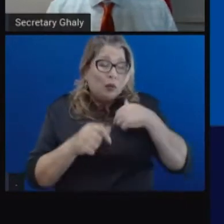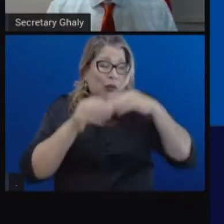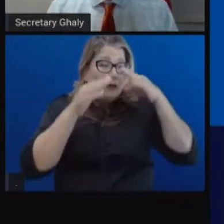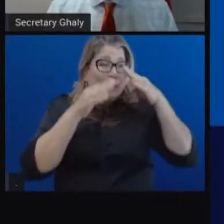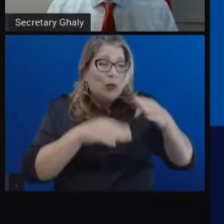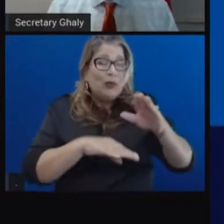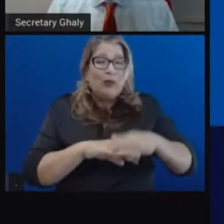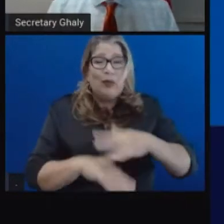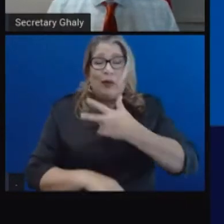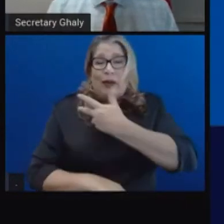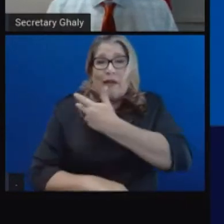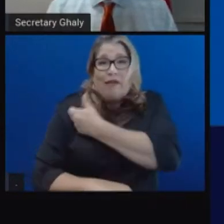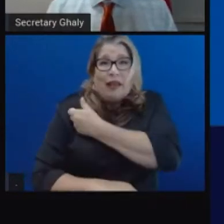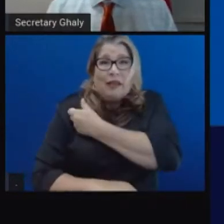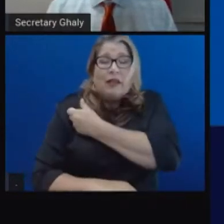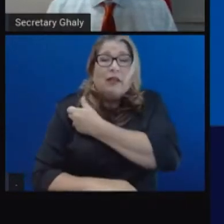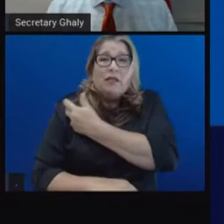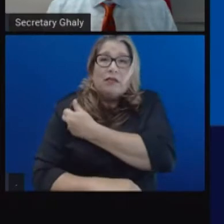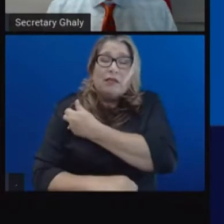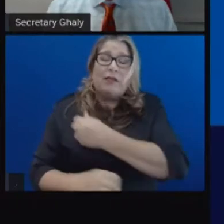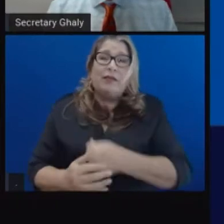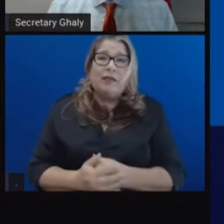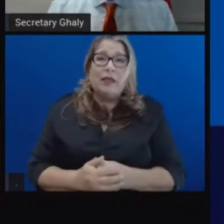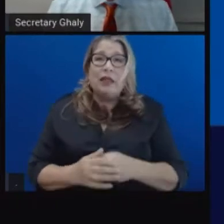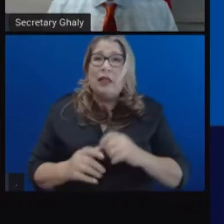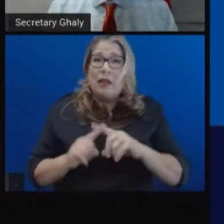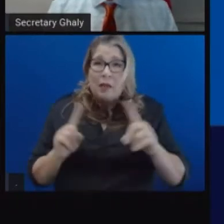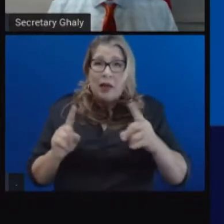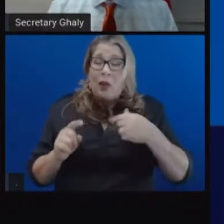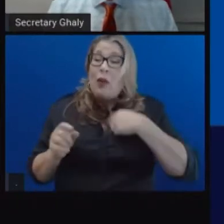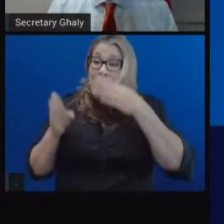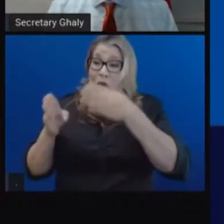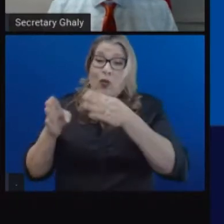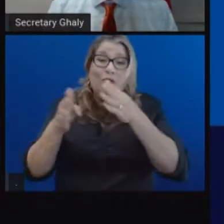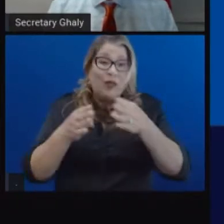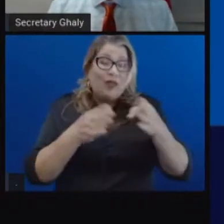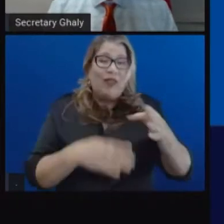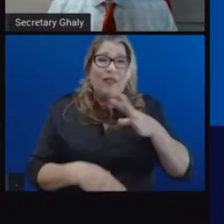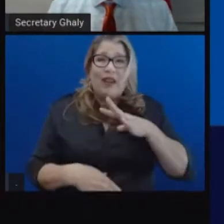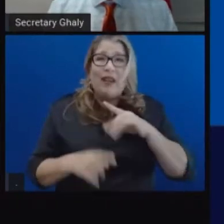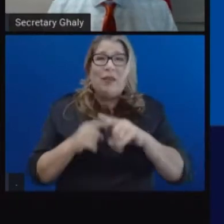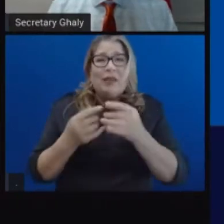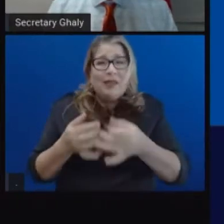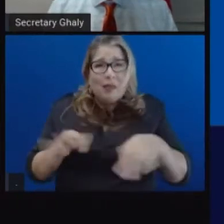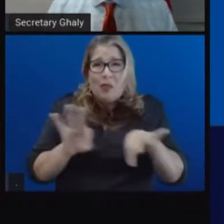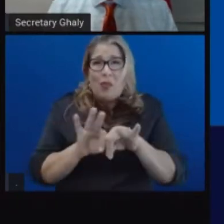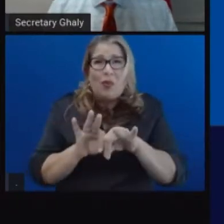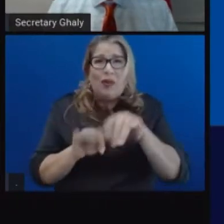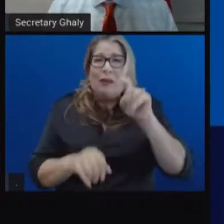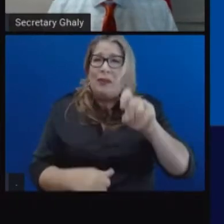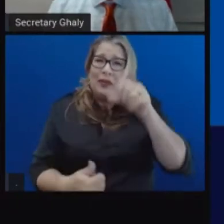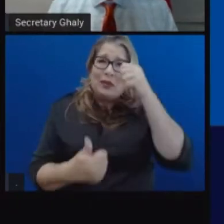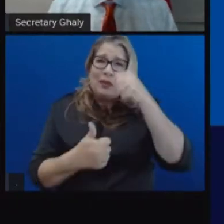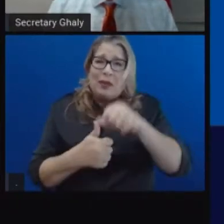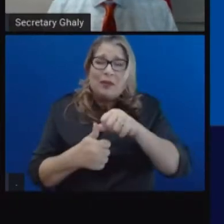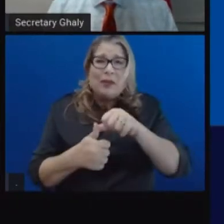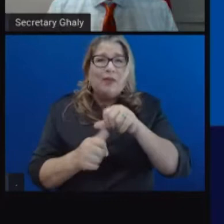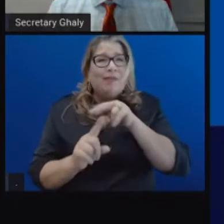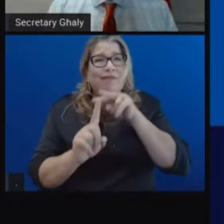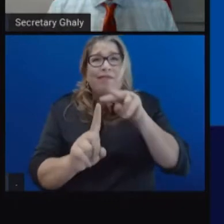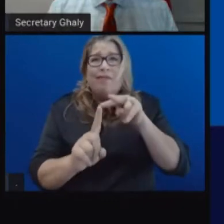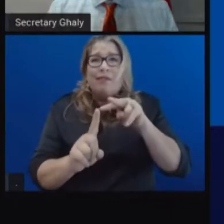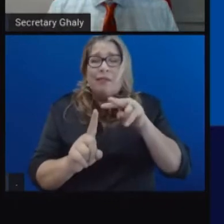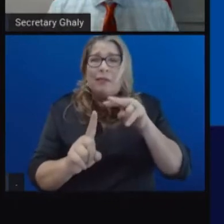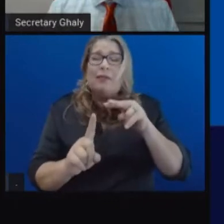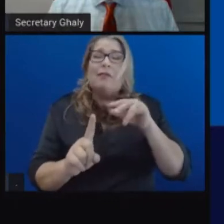forget reminder are those death numbers of how serious this disease is, how serious the pandemic is,